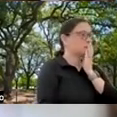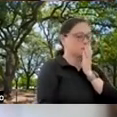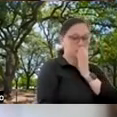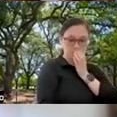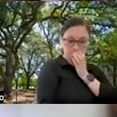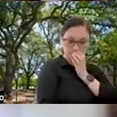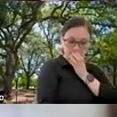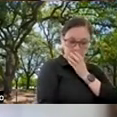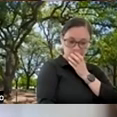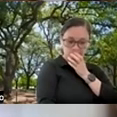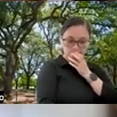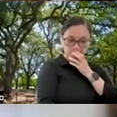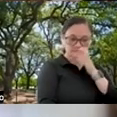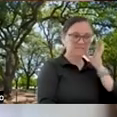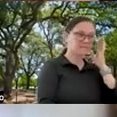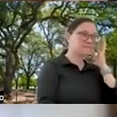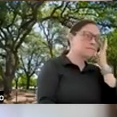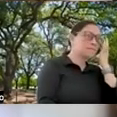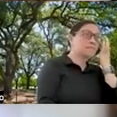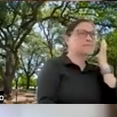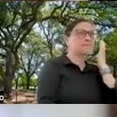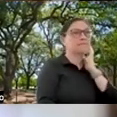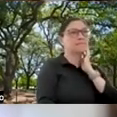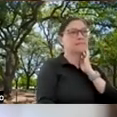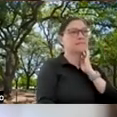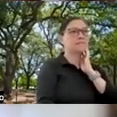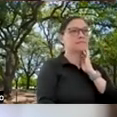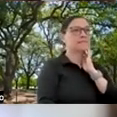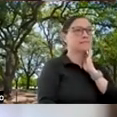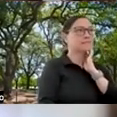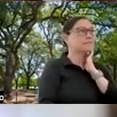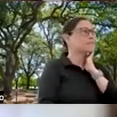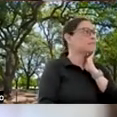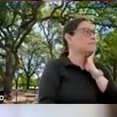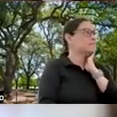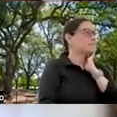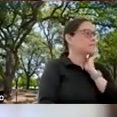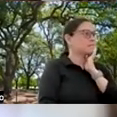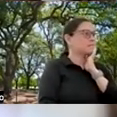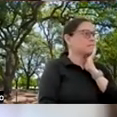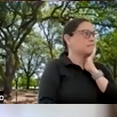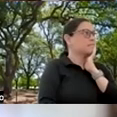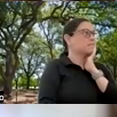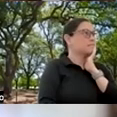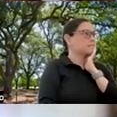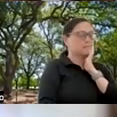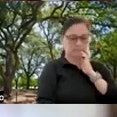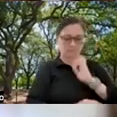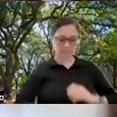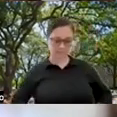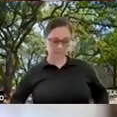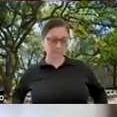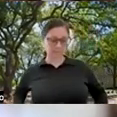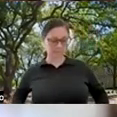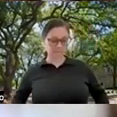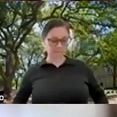Okay. Yeah. So the one that sticks out the most for me is this positive caregiver relationships. And of